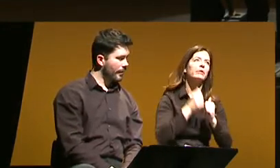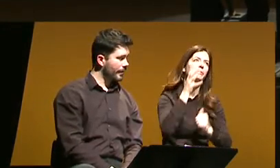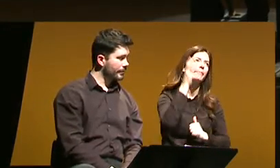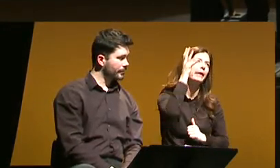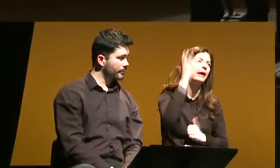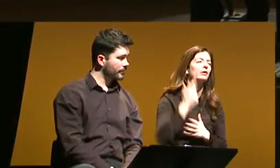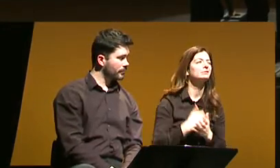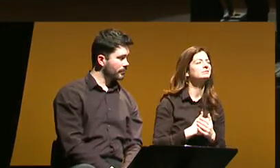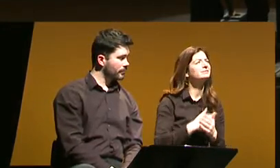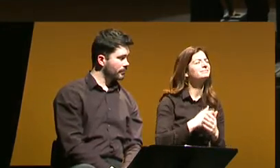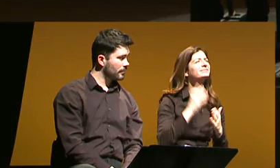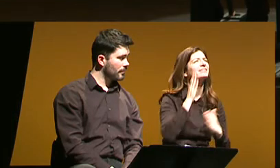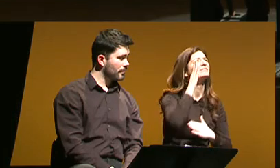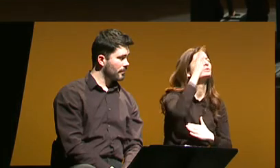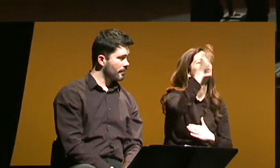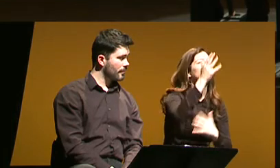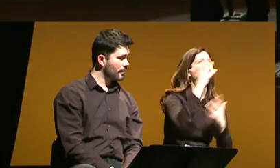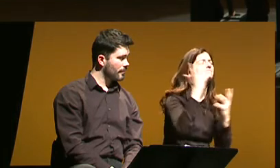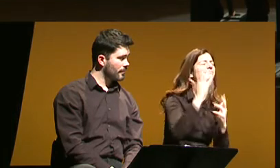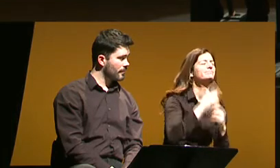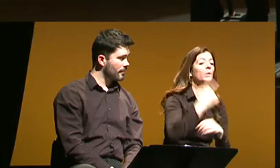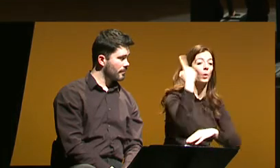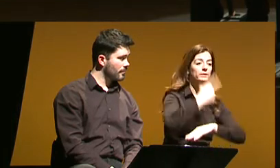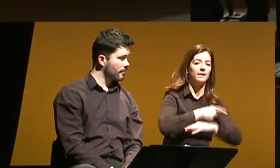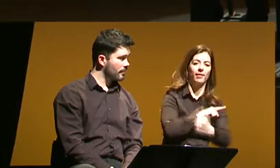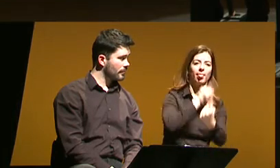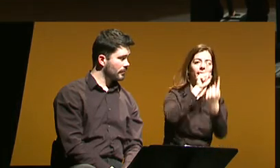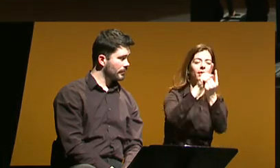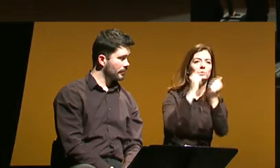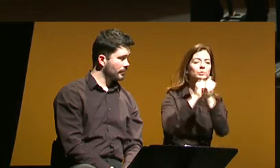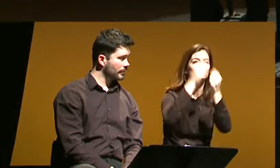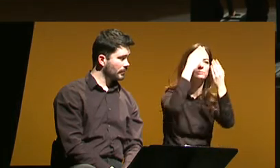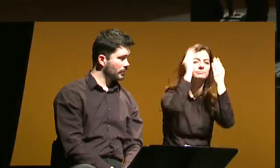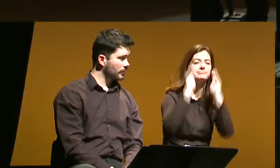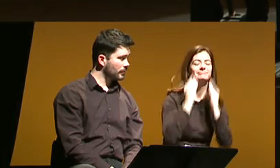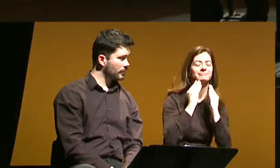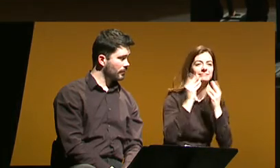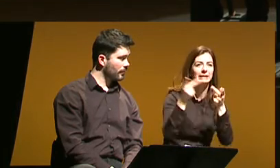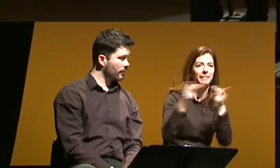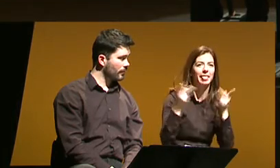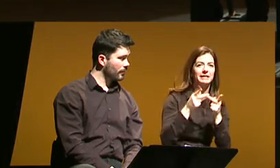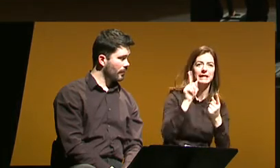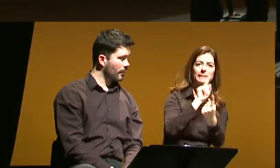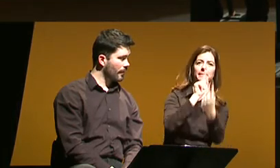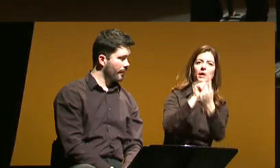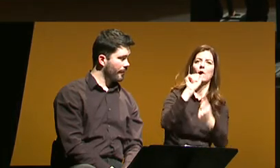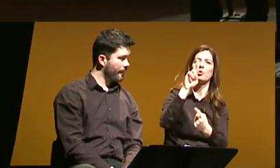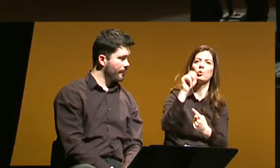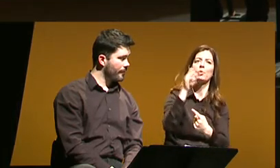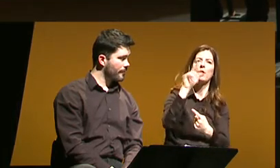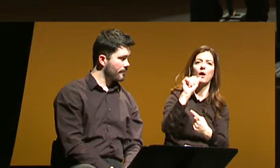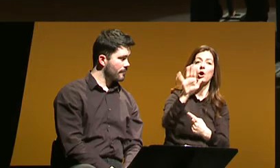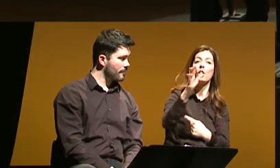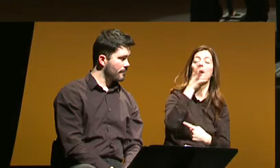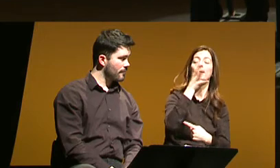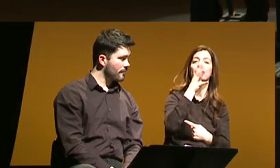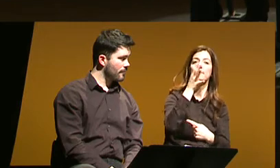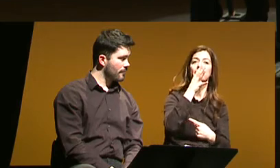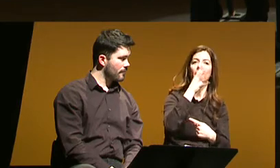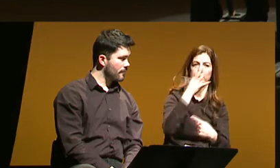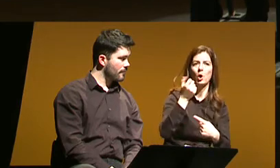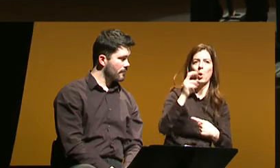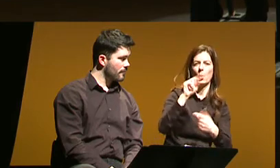go to the hair salon. I meet Aruna. Her mom owns the salon. She's about my age. She's wearing a